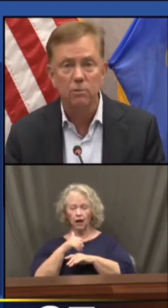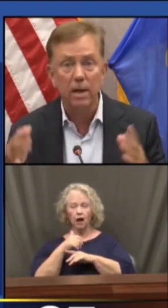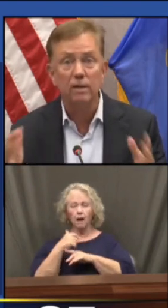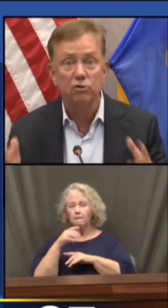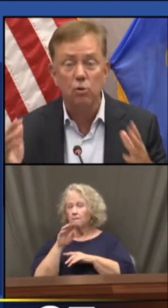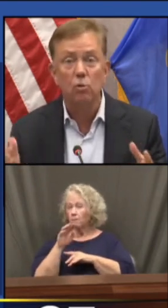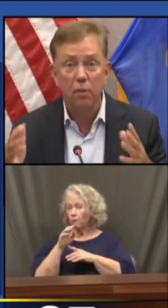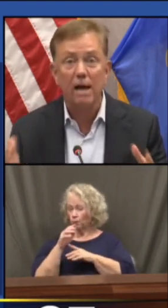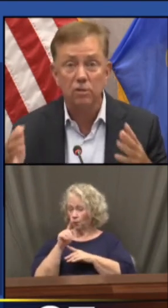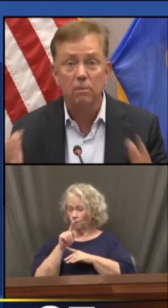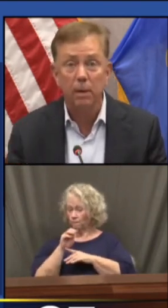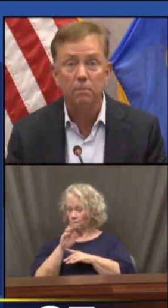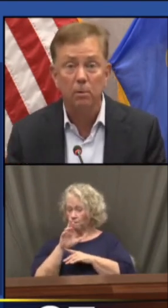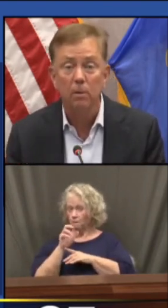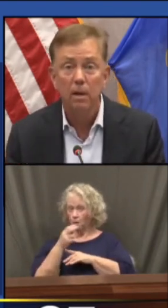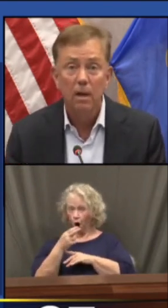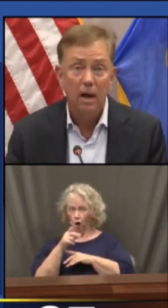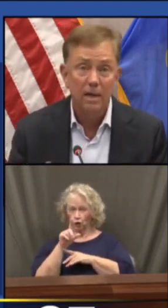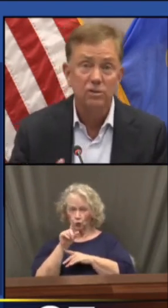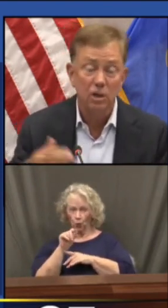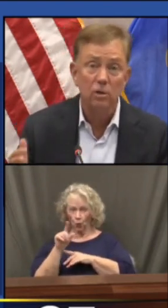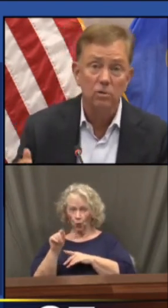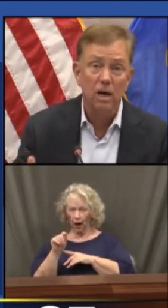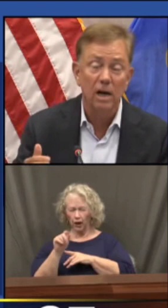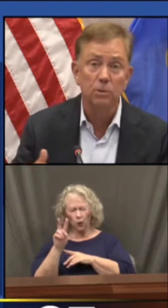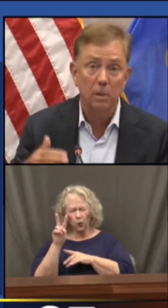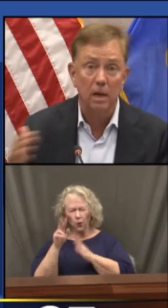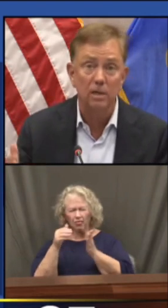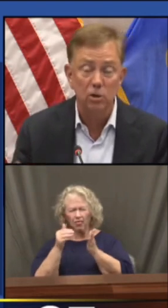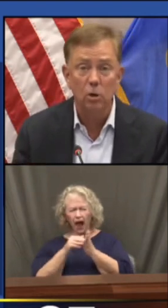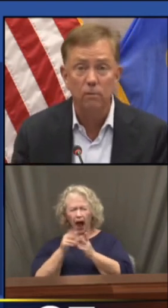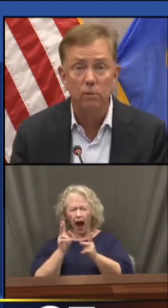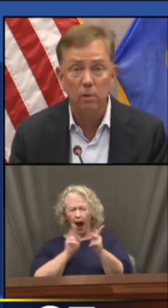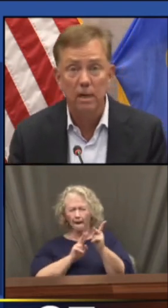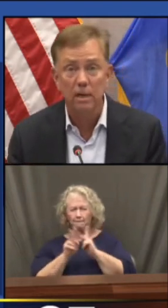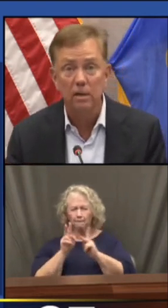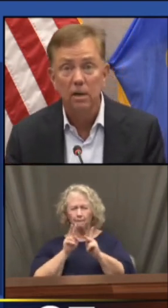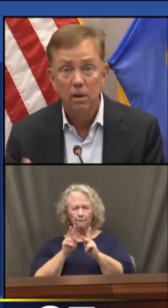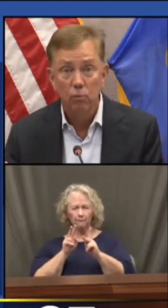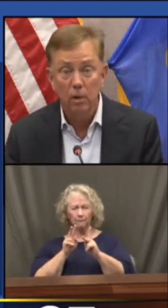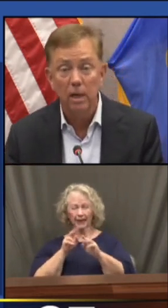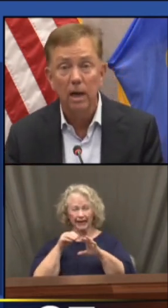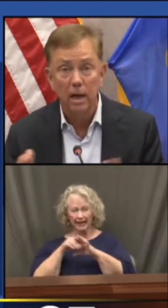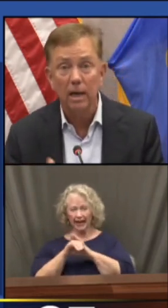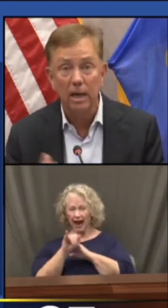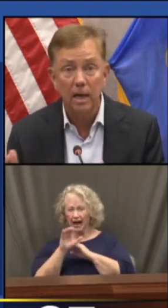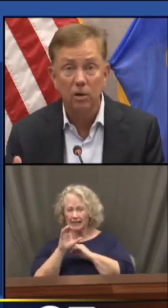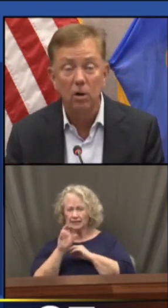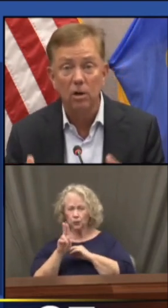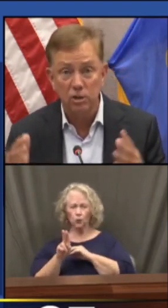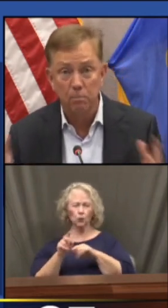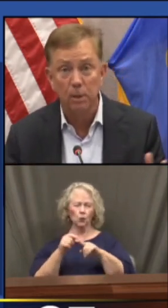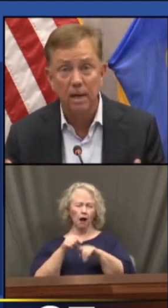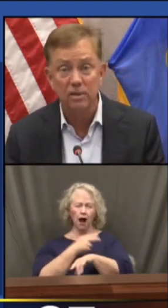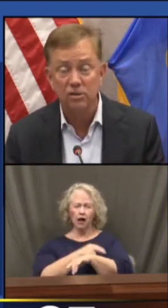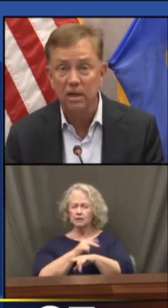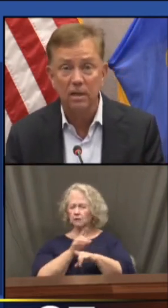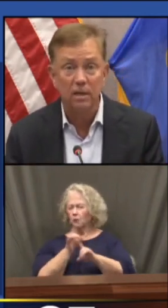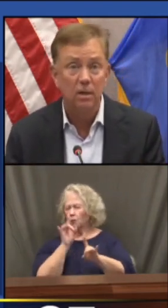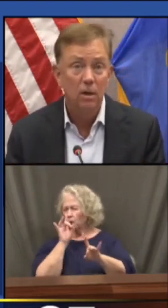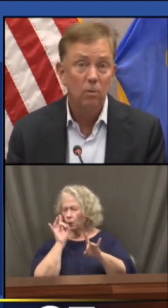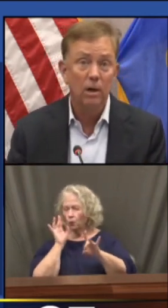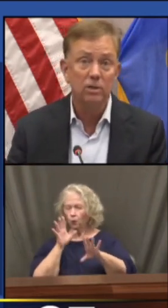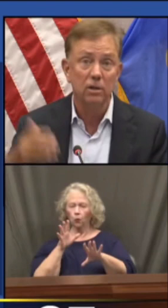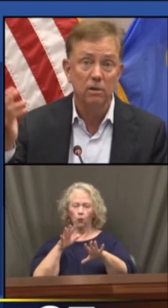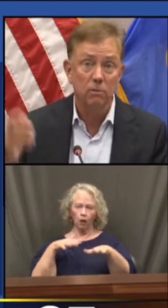2020. That's when we had 2,000 people, ICUs, hospitalized, COVID-related, really high, hit hardest,